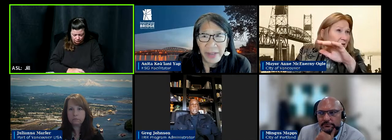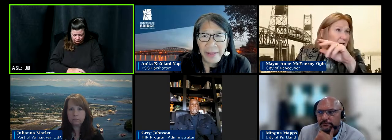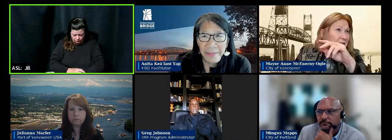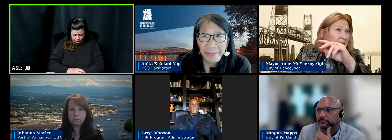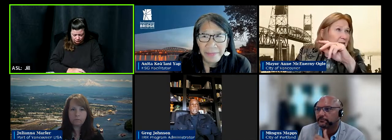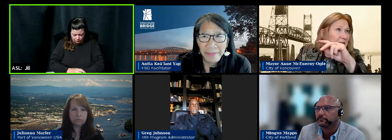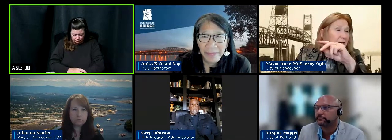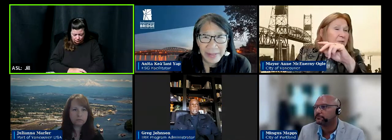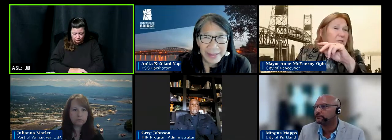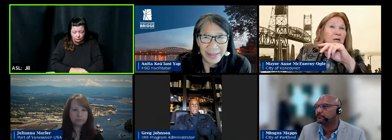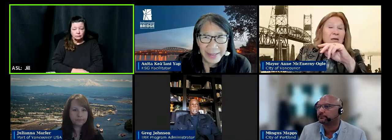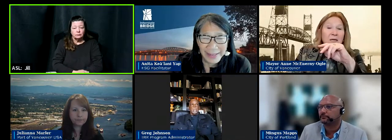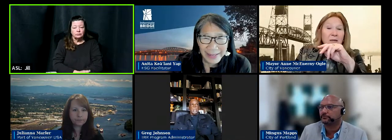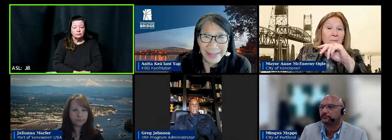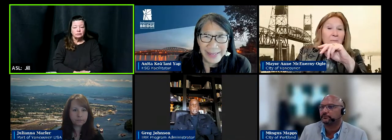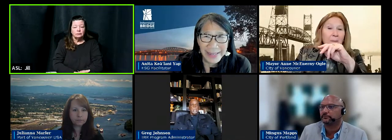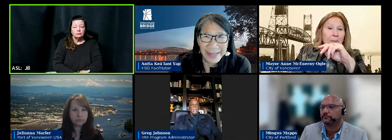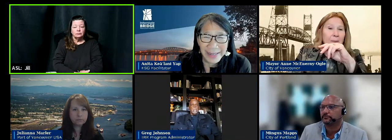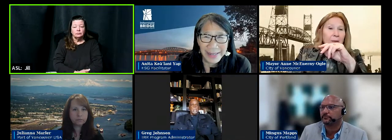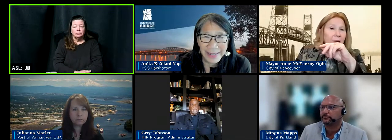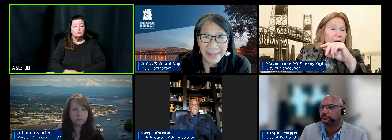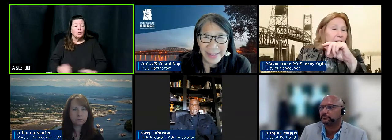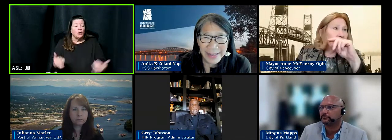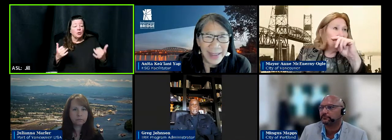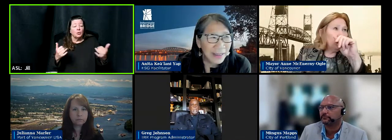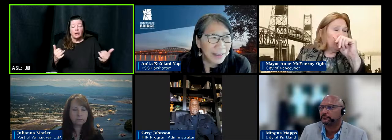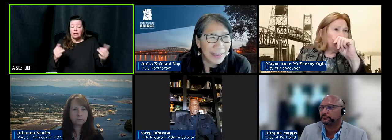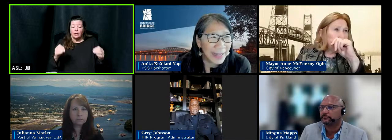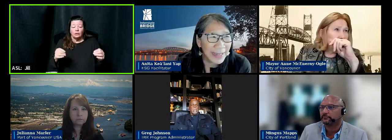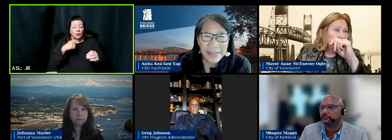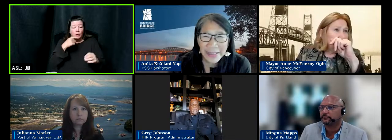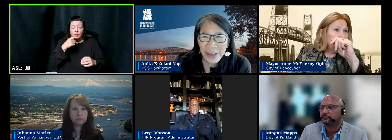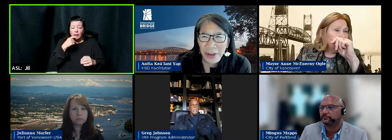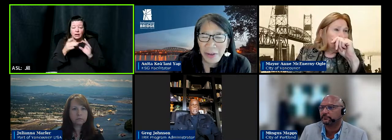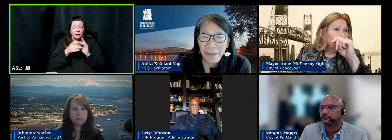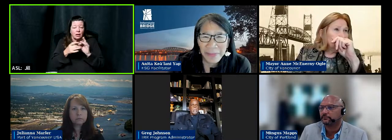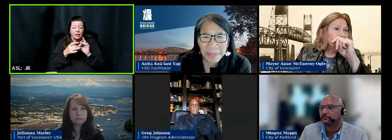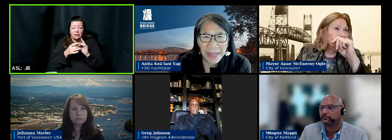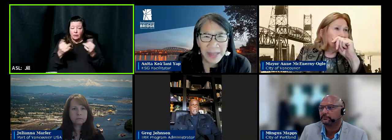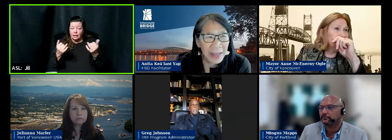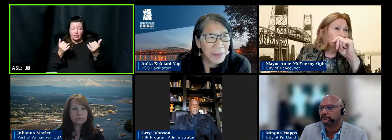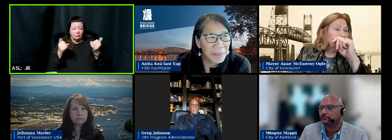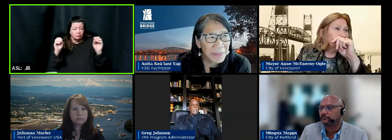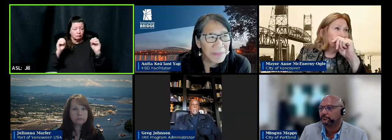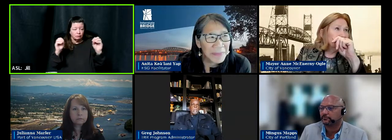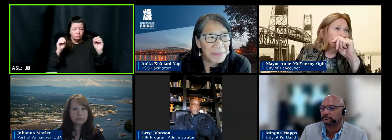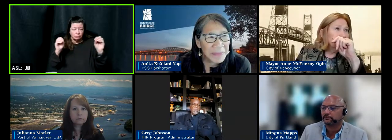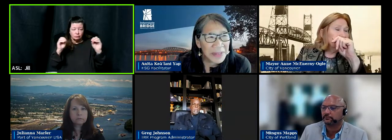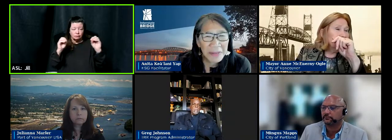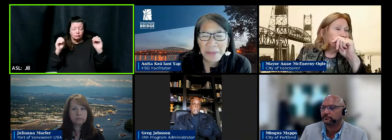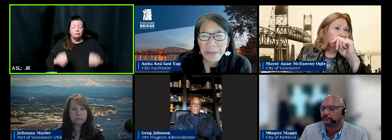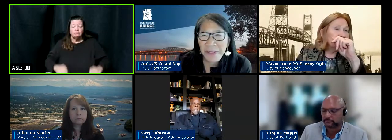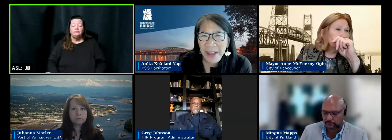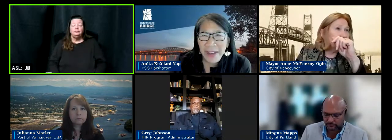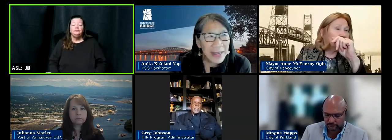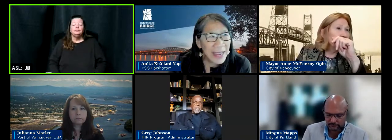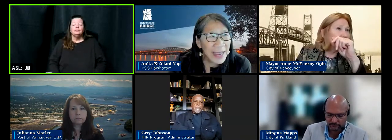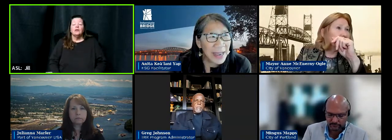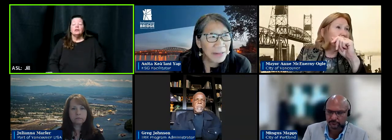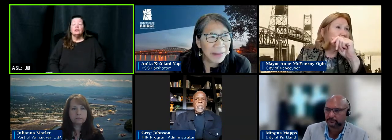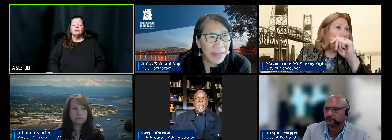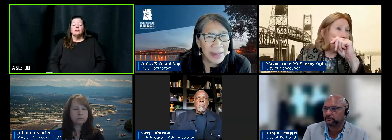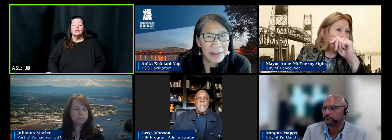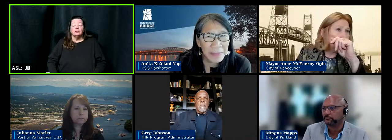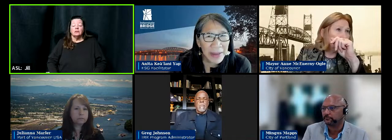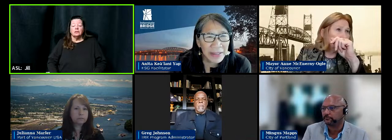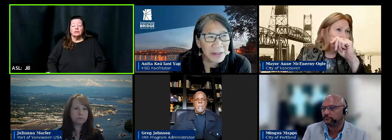It looks like we don't have any public comment at this time. Does not look like it. So, so we'll move on, and